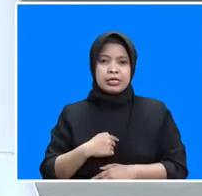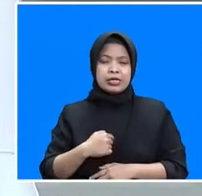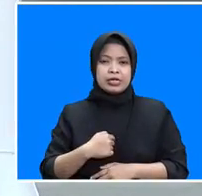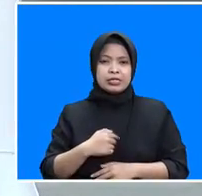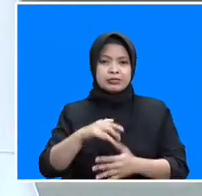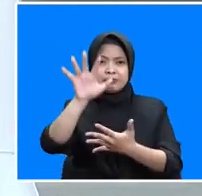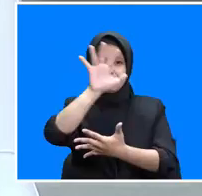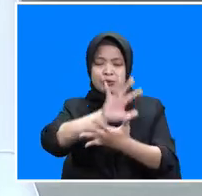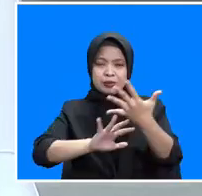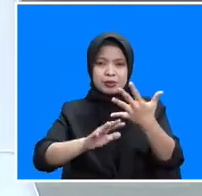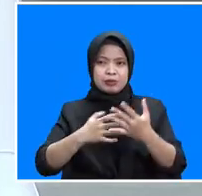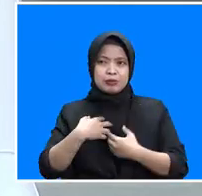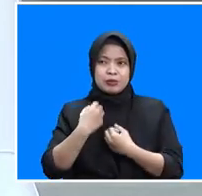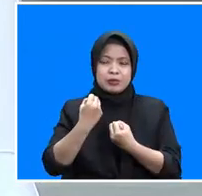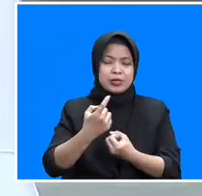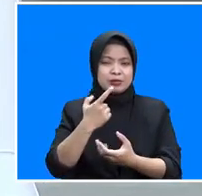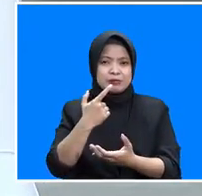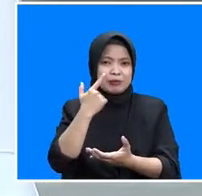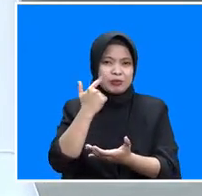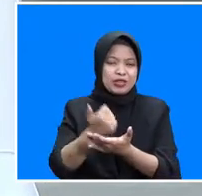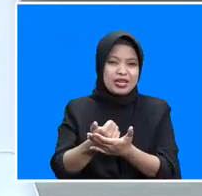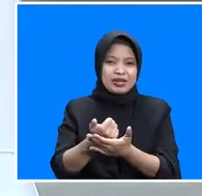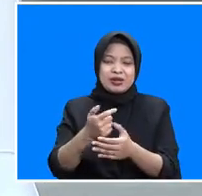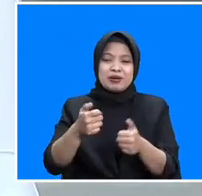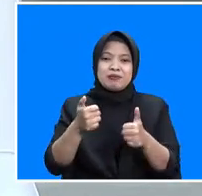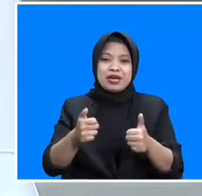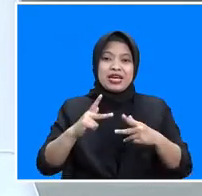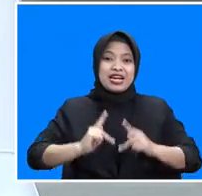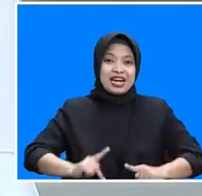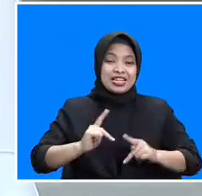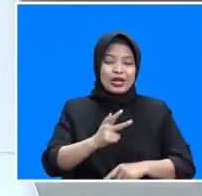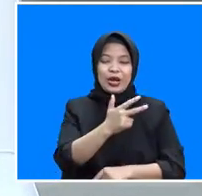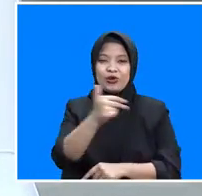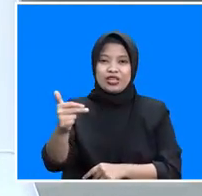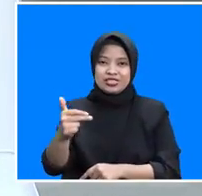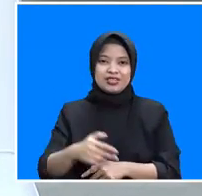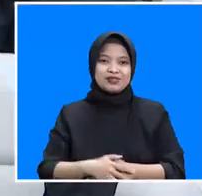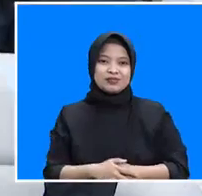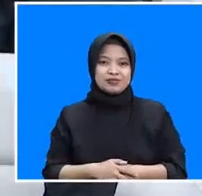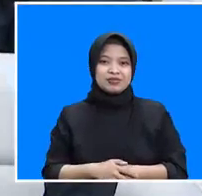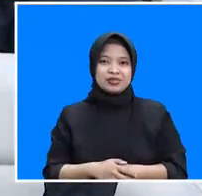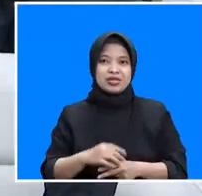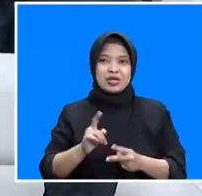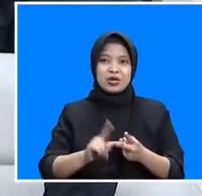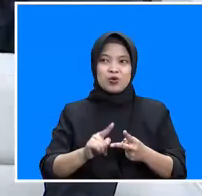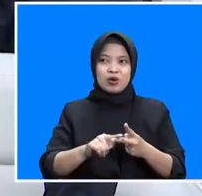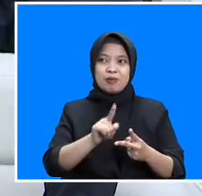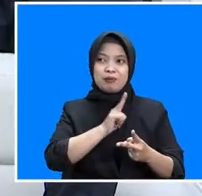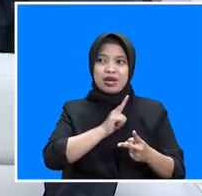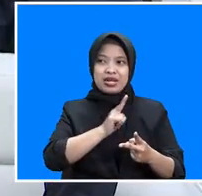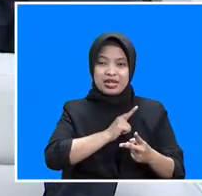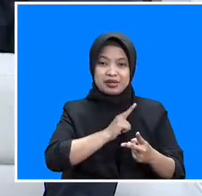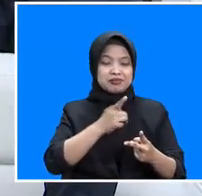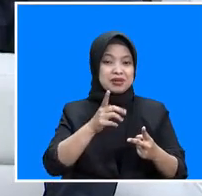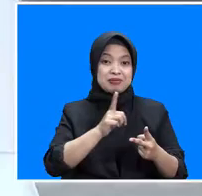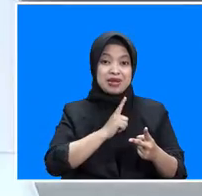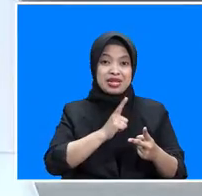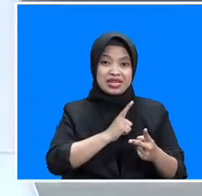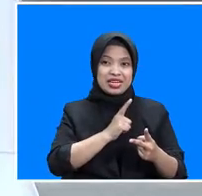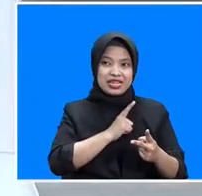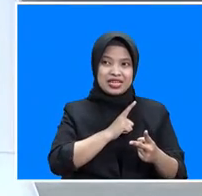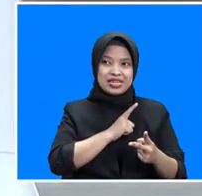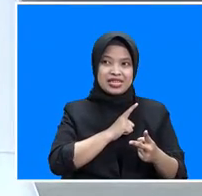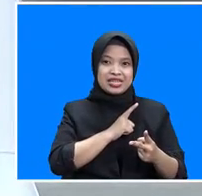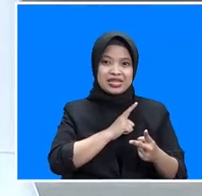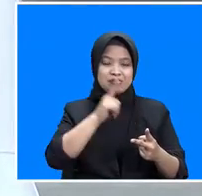Indonesian characteristic. The second one is mandiri, is like independence. And the third one is, of